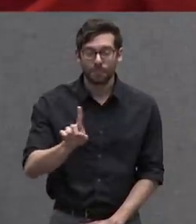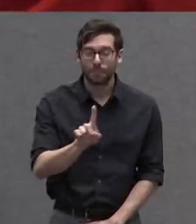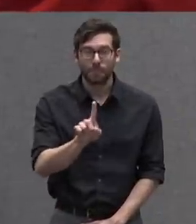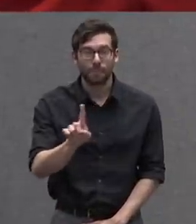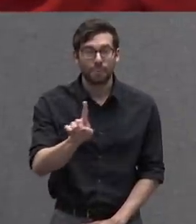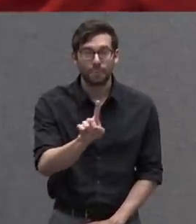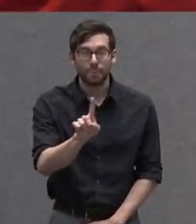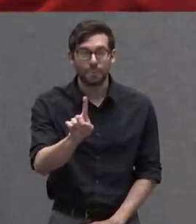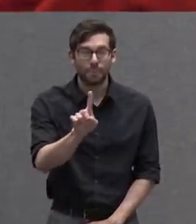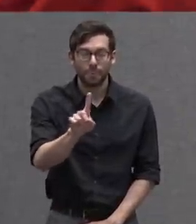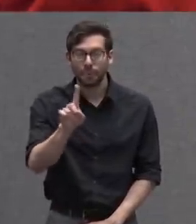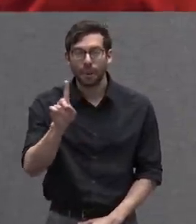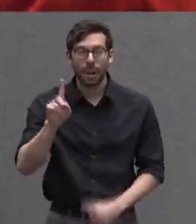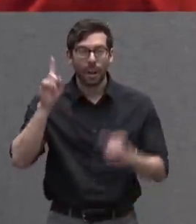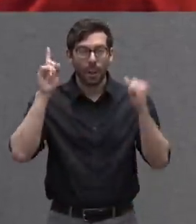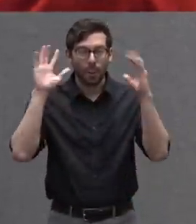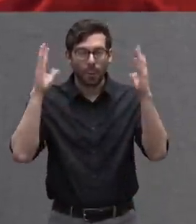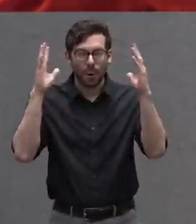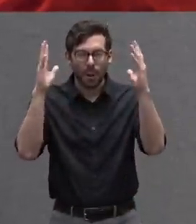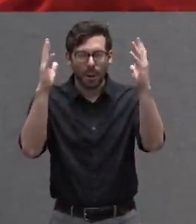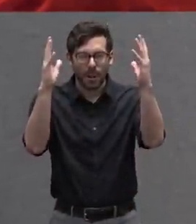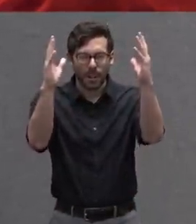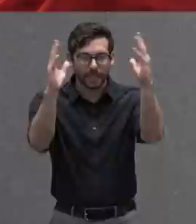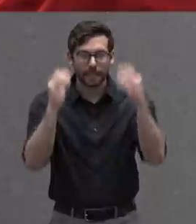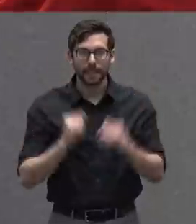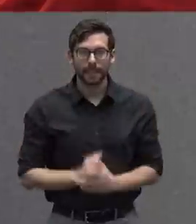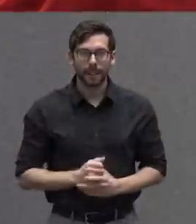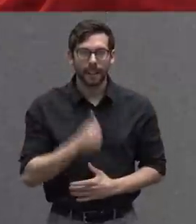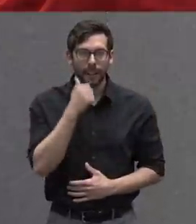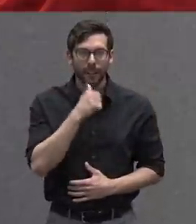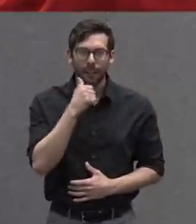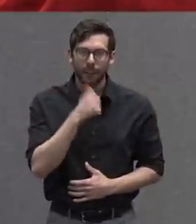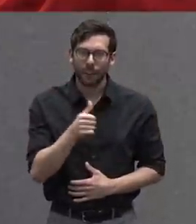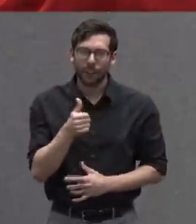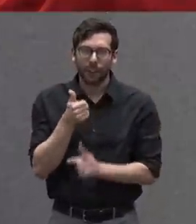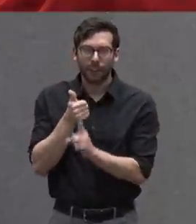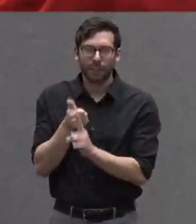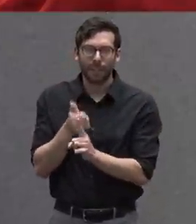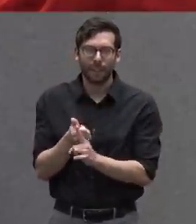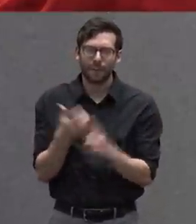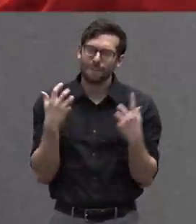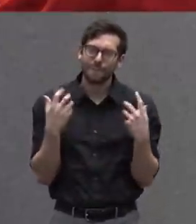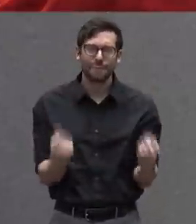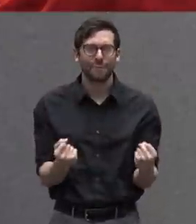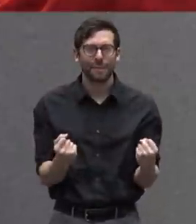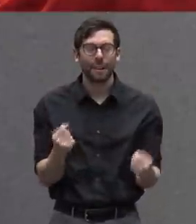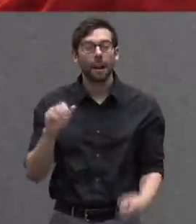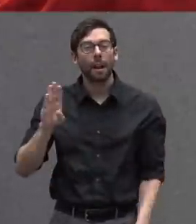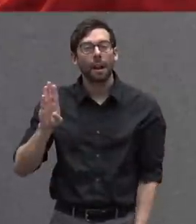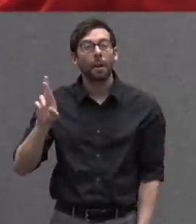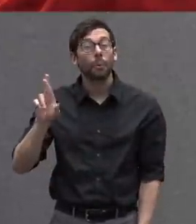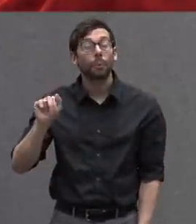into the woods. She is very brave. We learned that word.